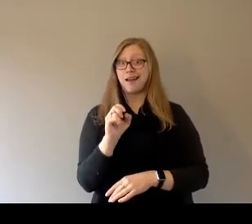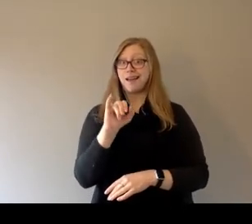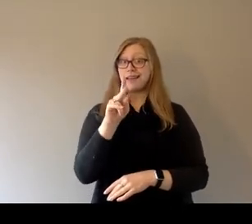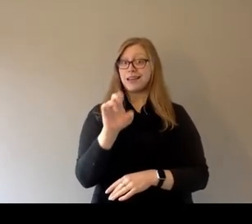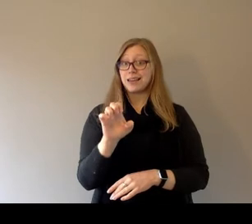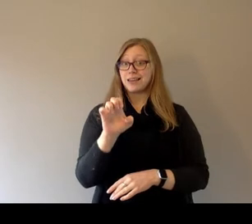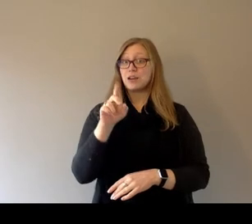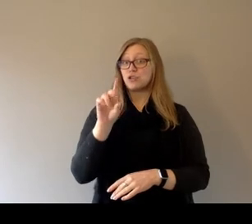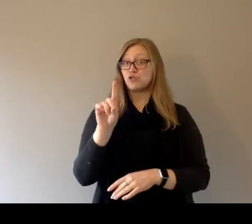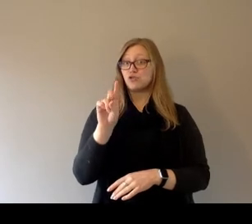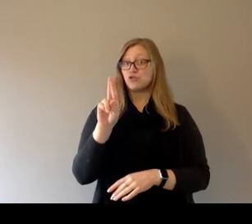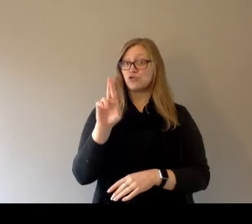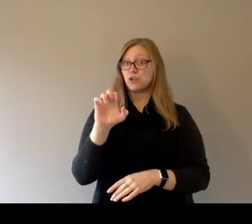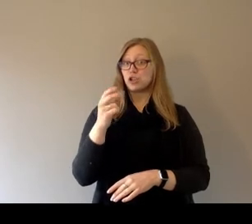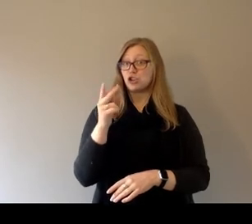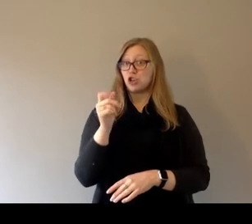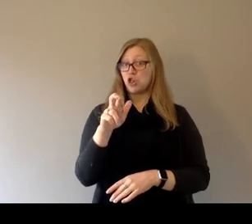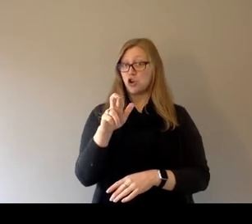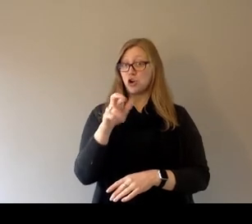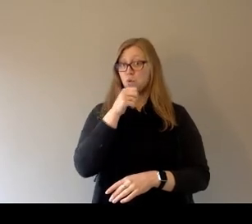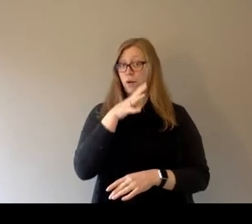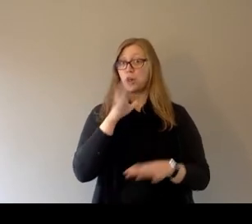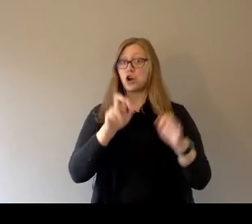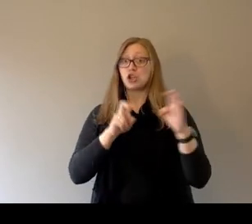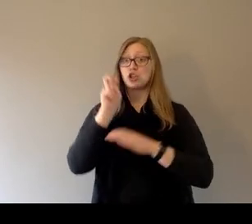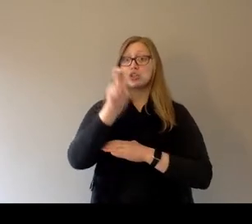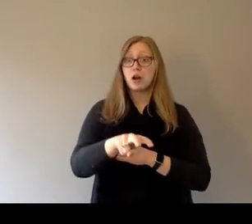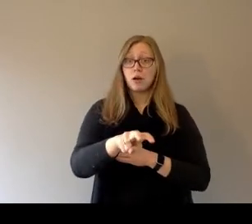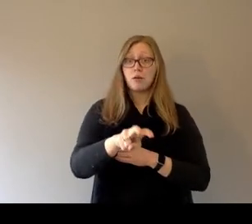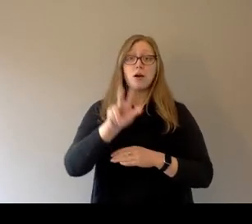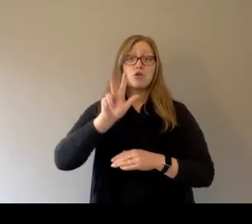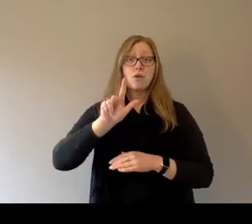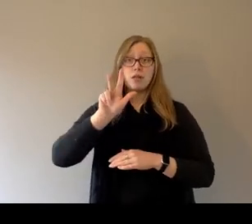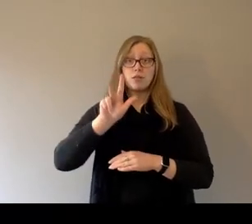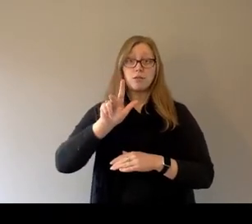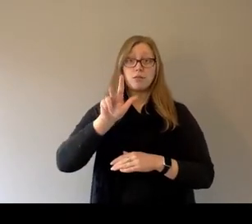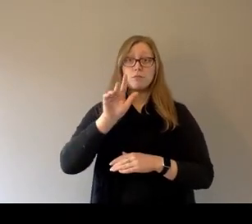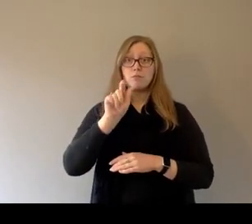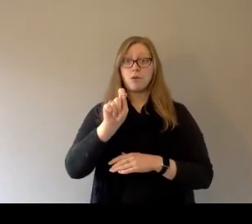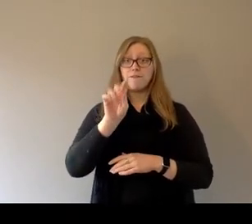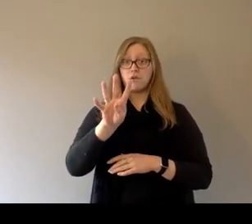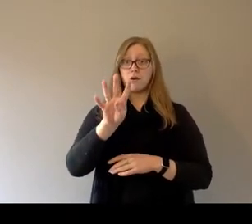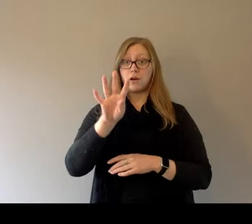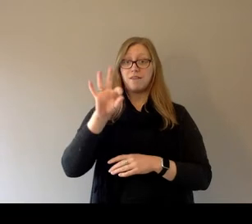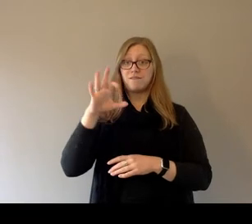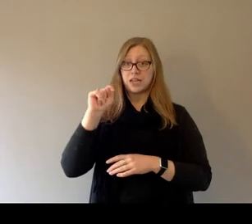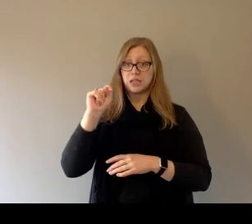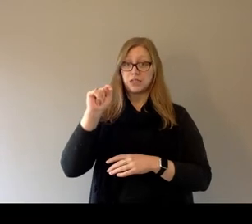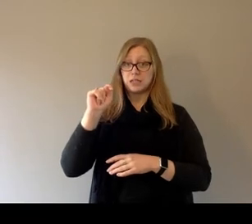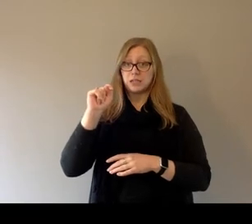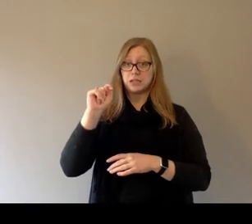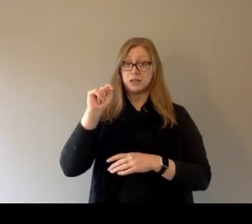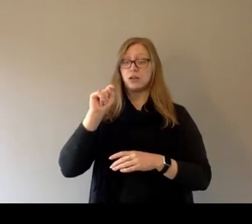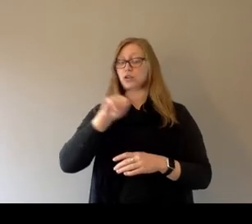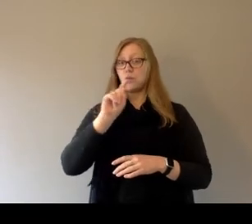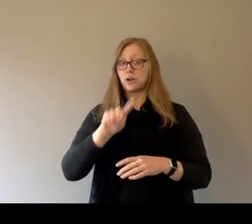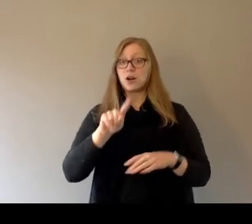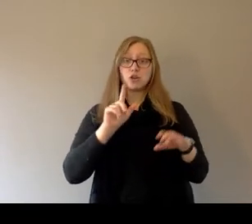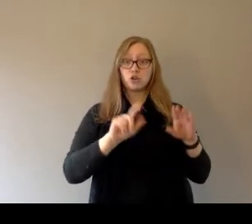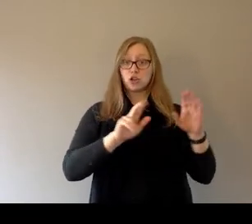feet. And the question is, can she jump BA? Could she jump over this pond this